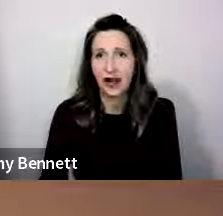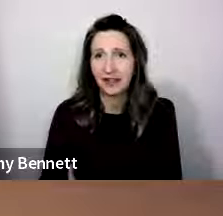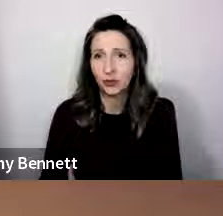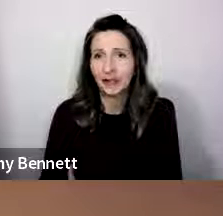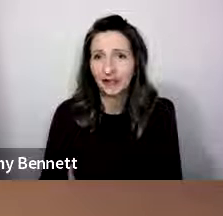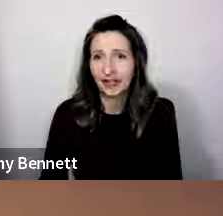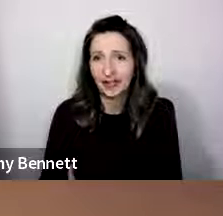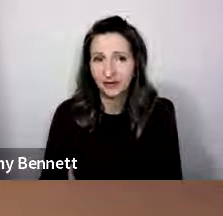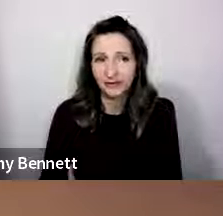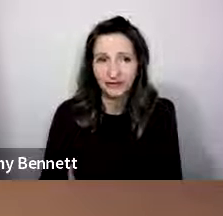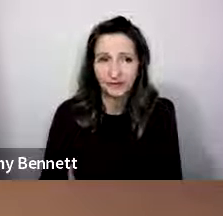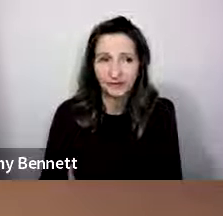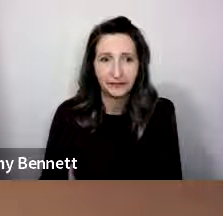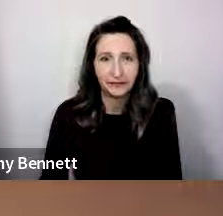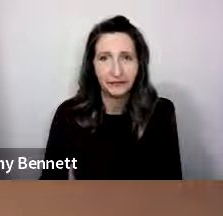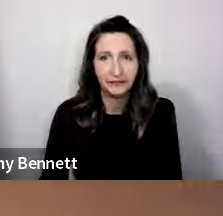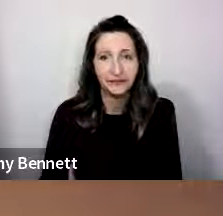So Ash Wednesday.